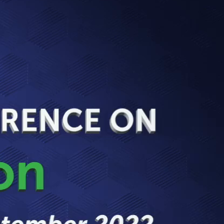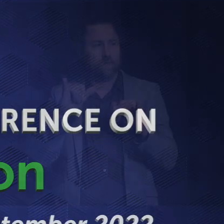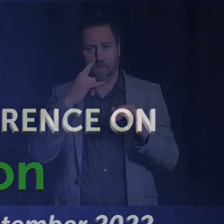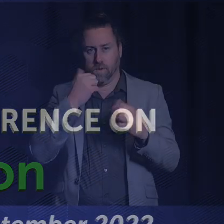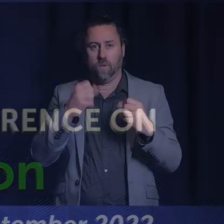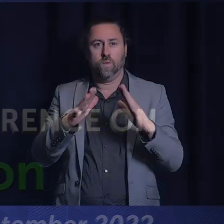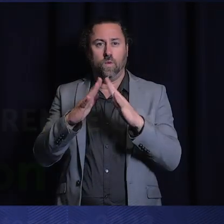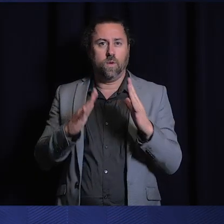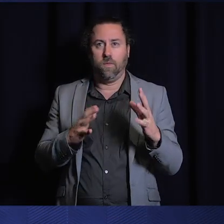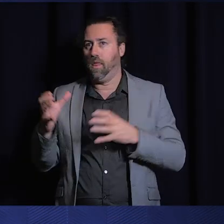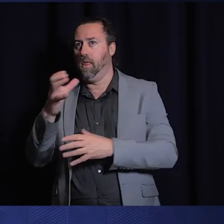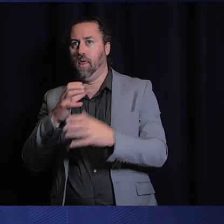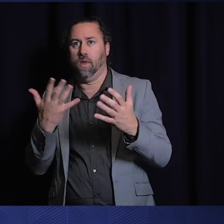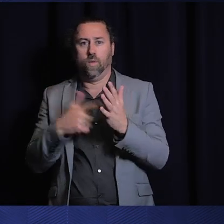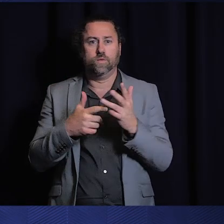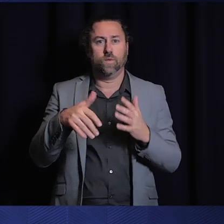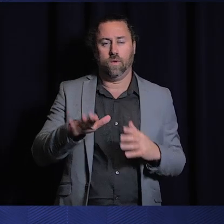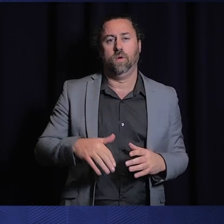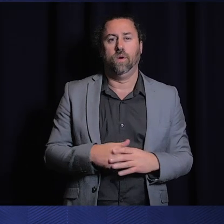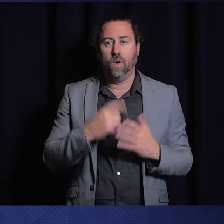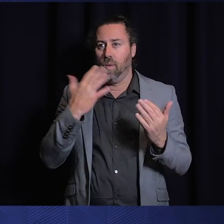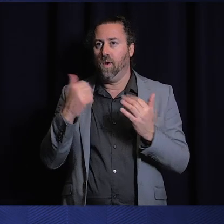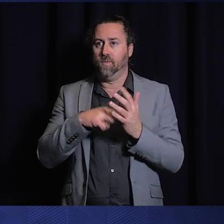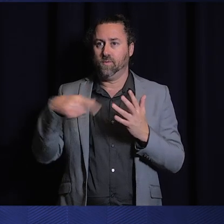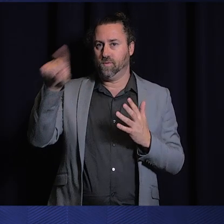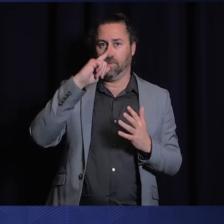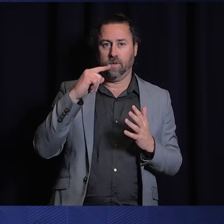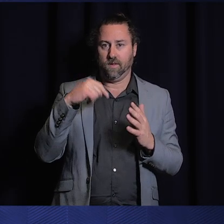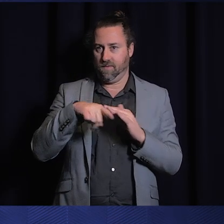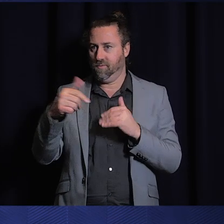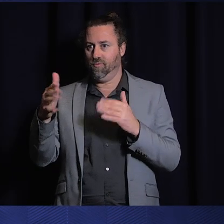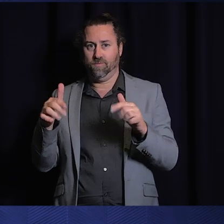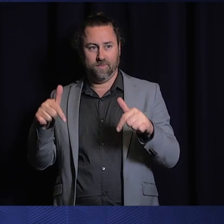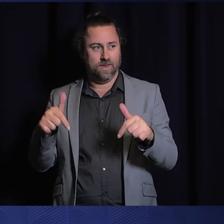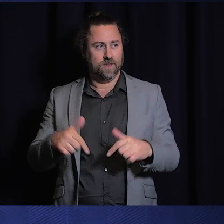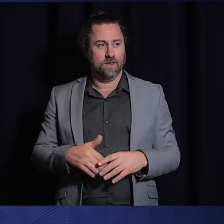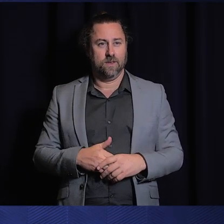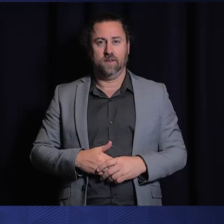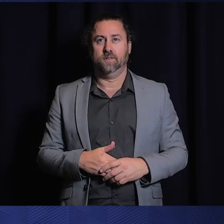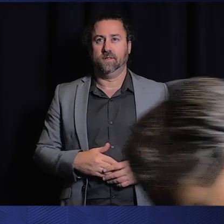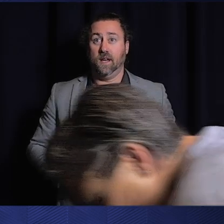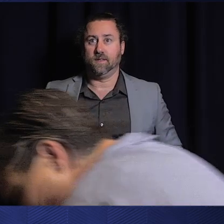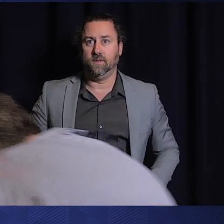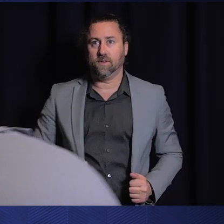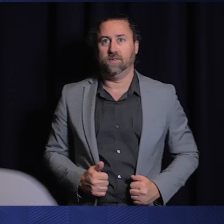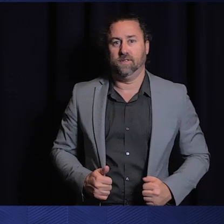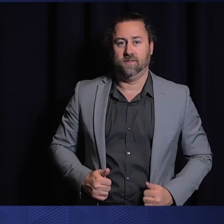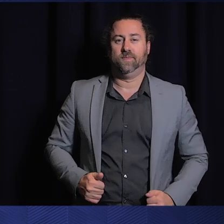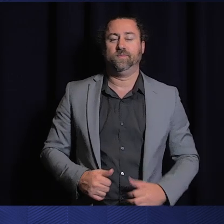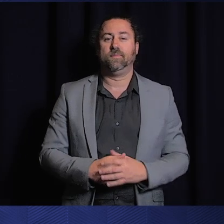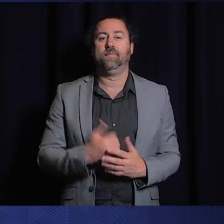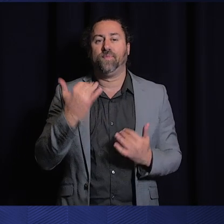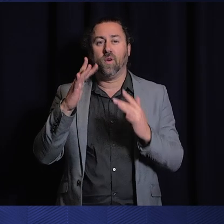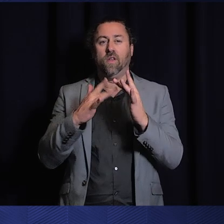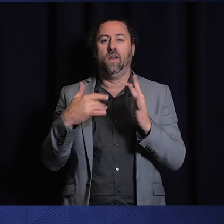displacement. And when I say welcome, it's to everybody here in the room, but also to those who are joining us online. My name